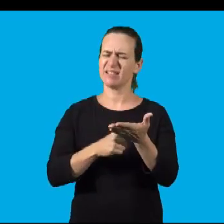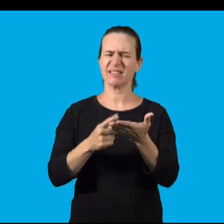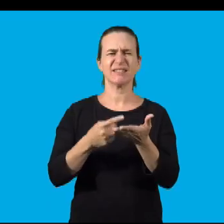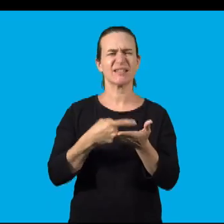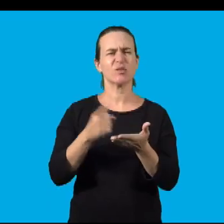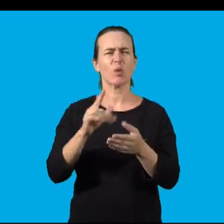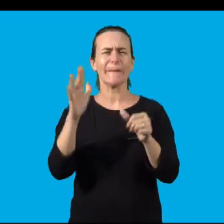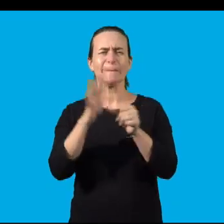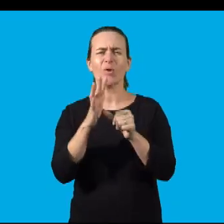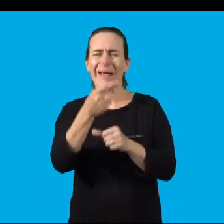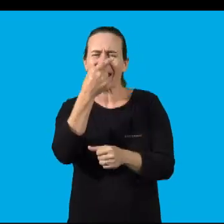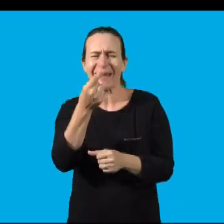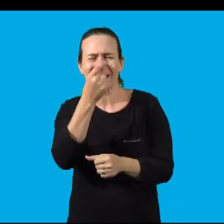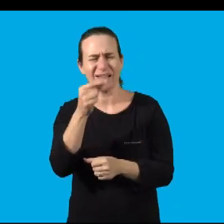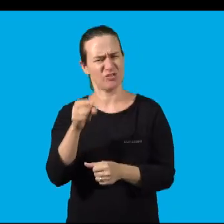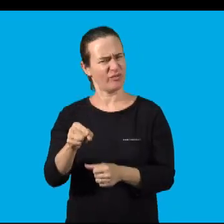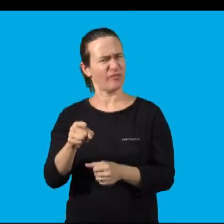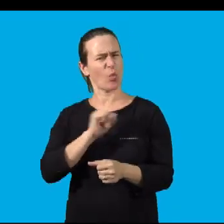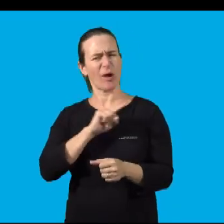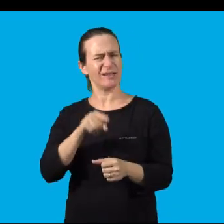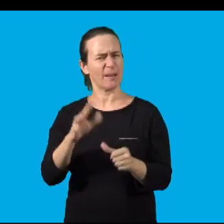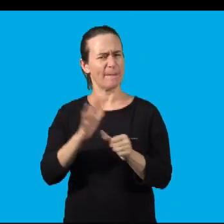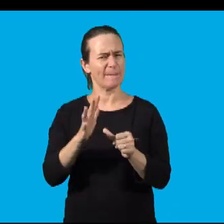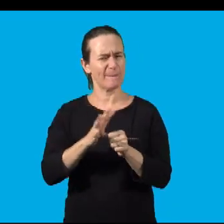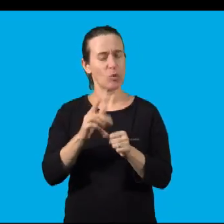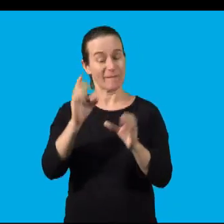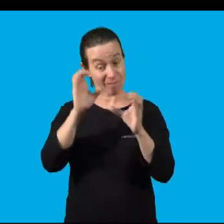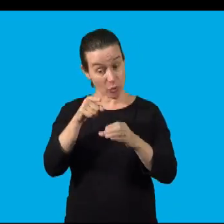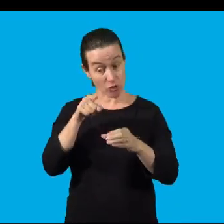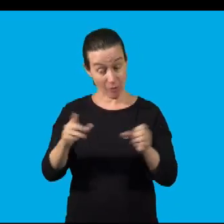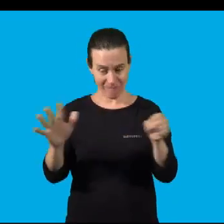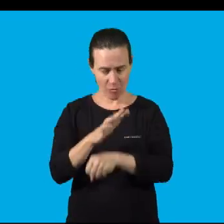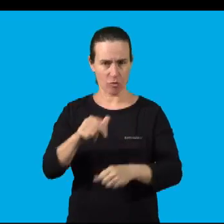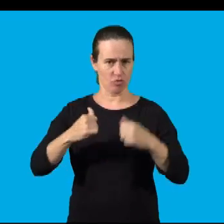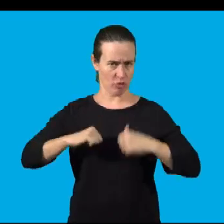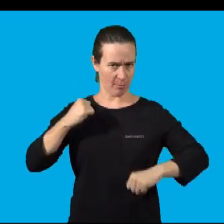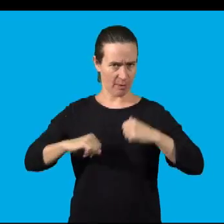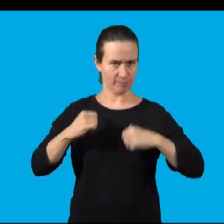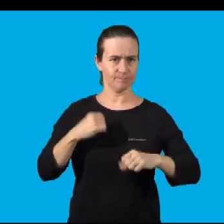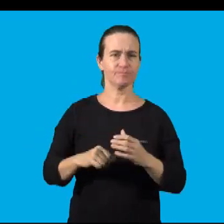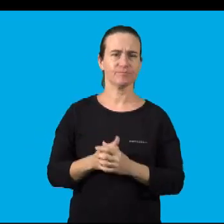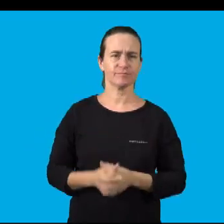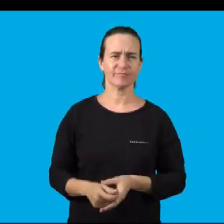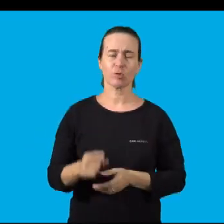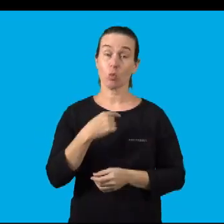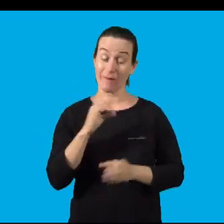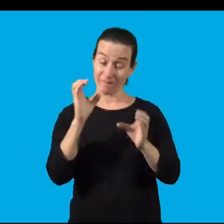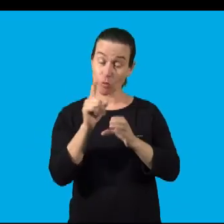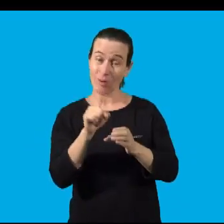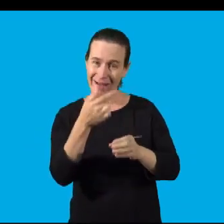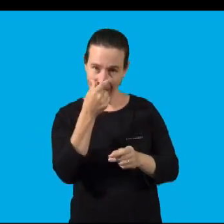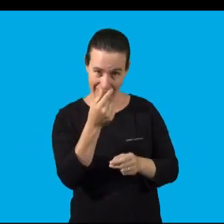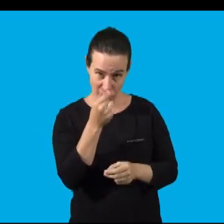the significance of the handkerchief in the play as a whole. So we are looking at specifically the function of